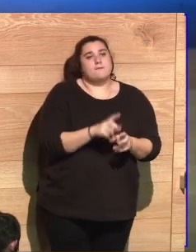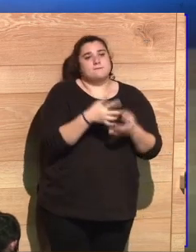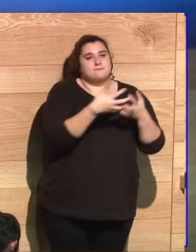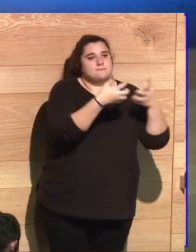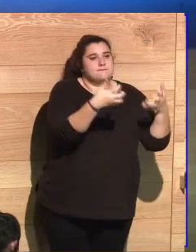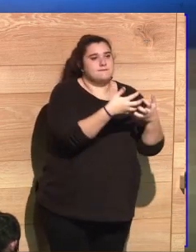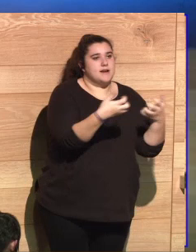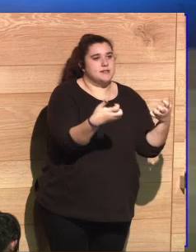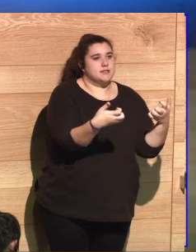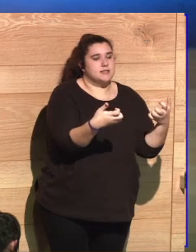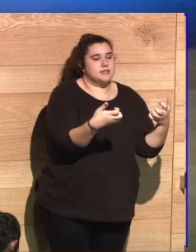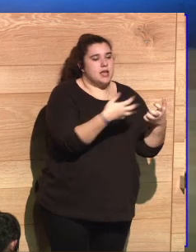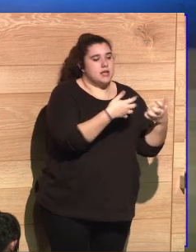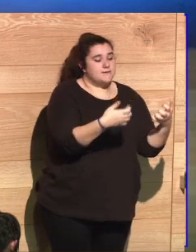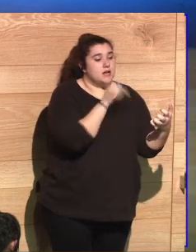better song than him.